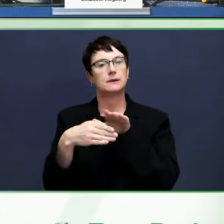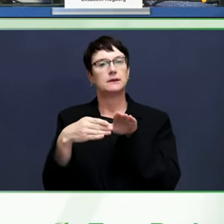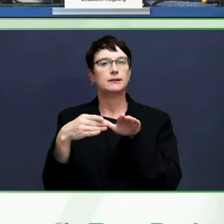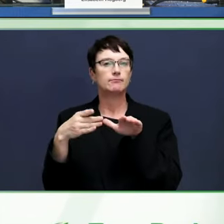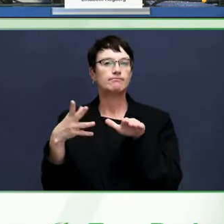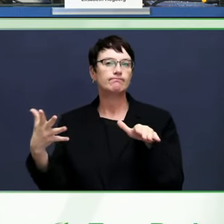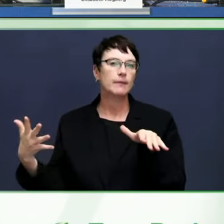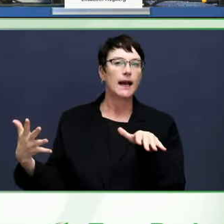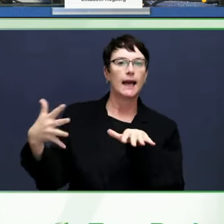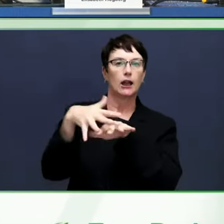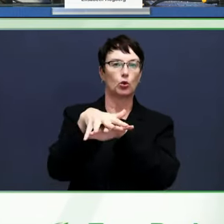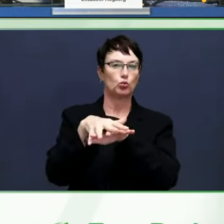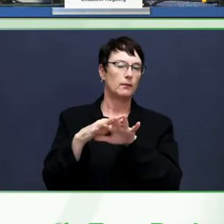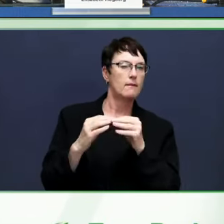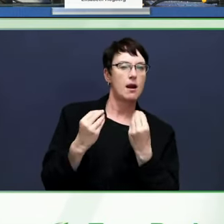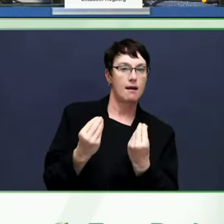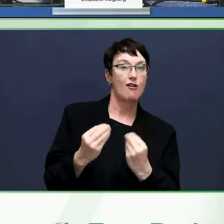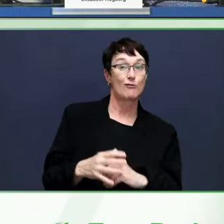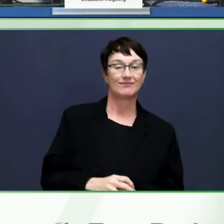Okay, thank you.